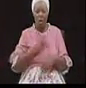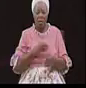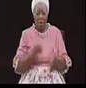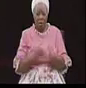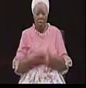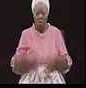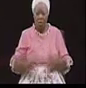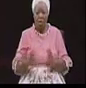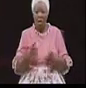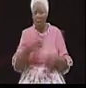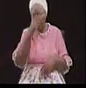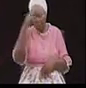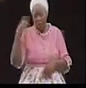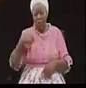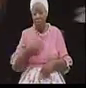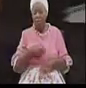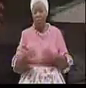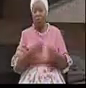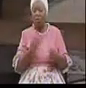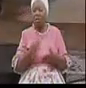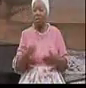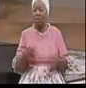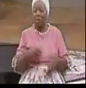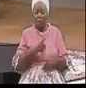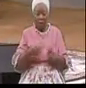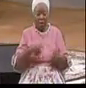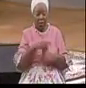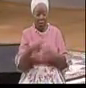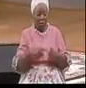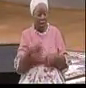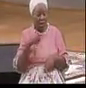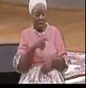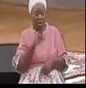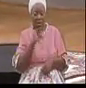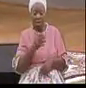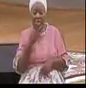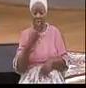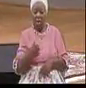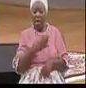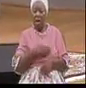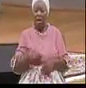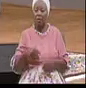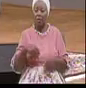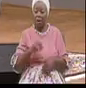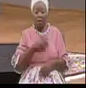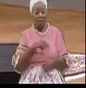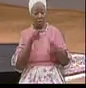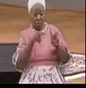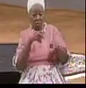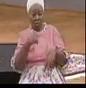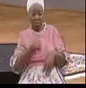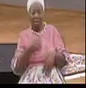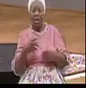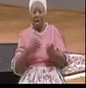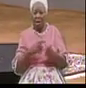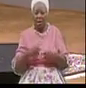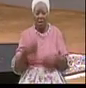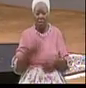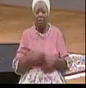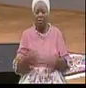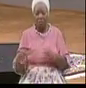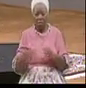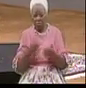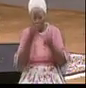honor from our colleagues. But when he's there, and while he's watching, while he's paying